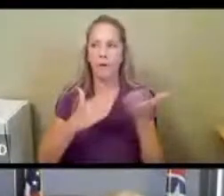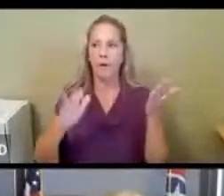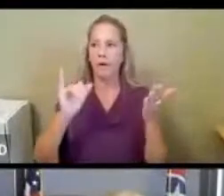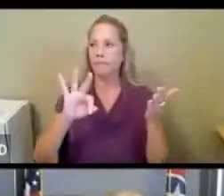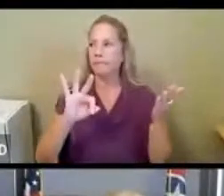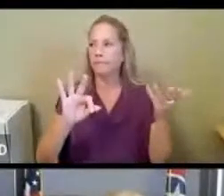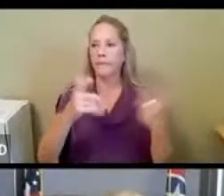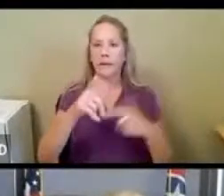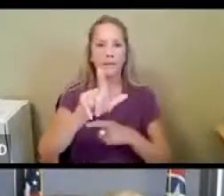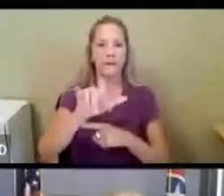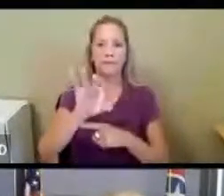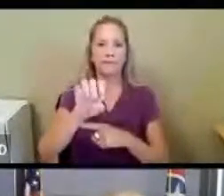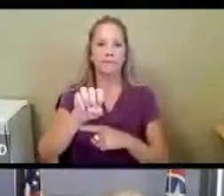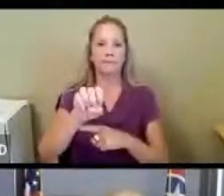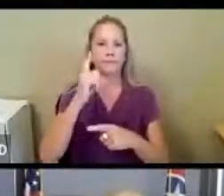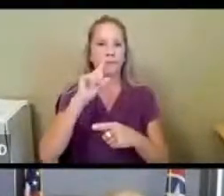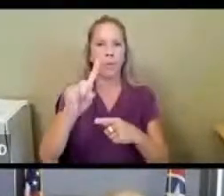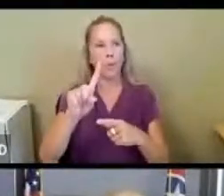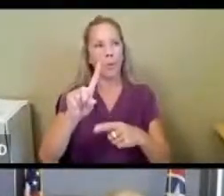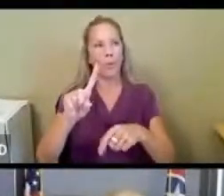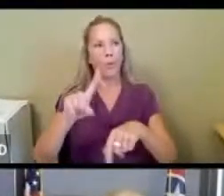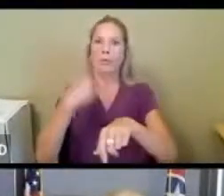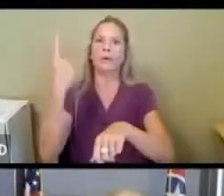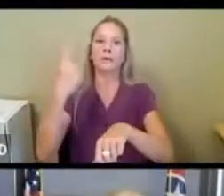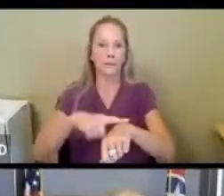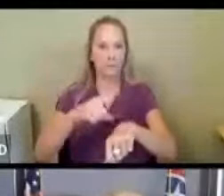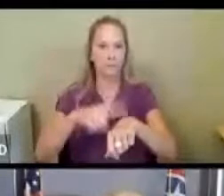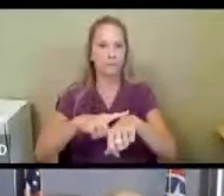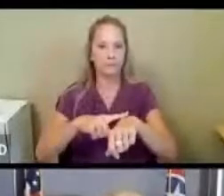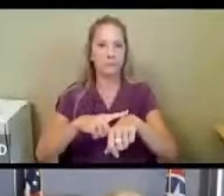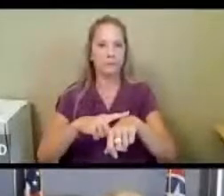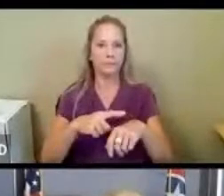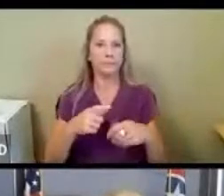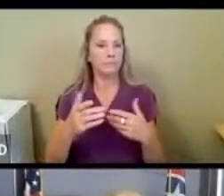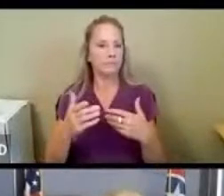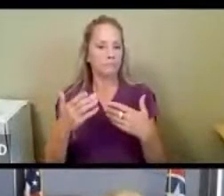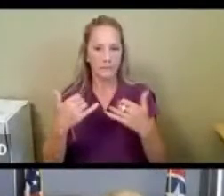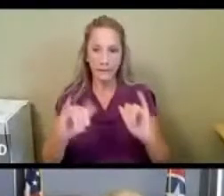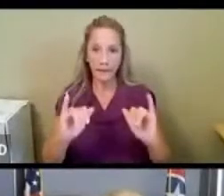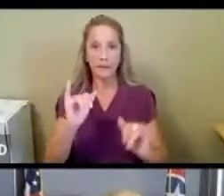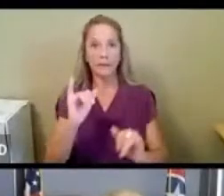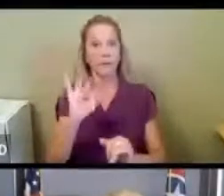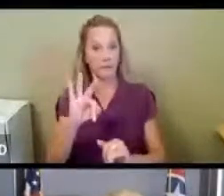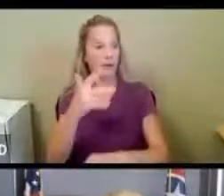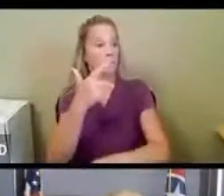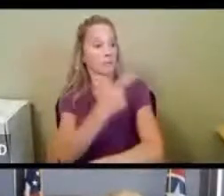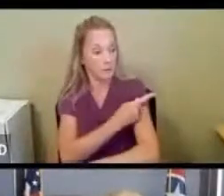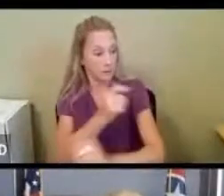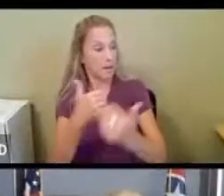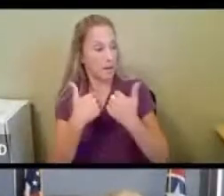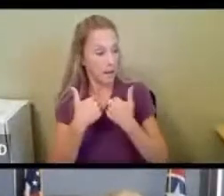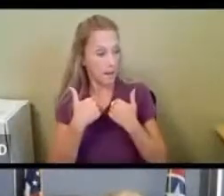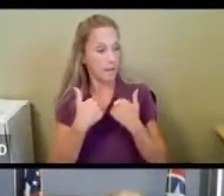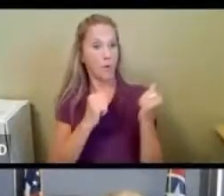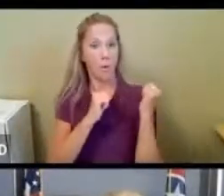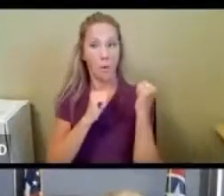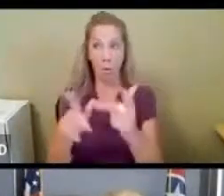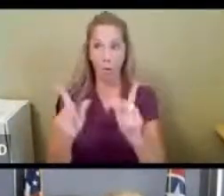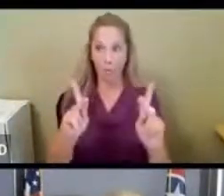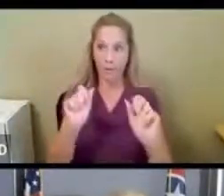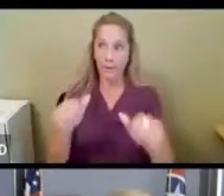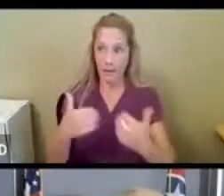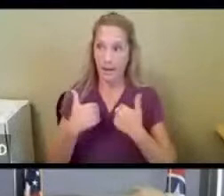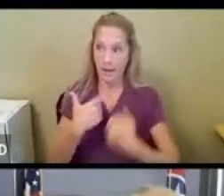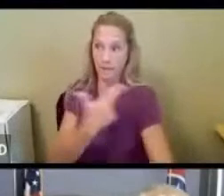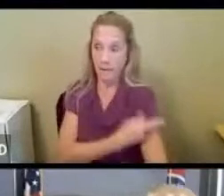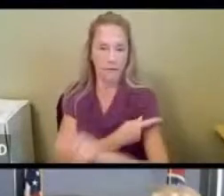for a long time, because even when vaccines available, it won't be available to everybody right away, and it'll